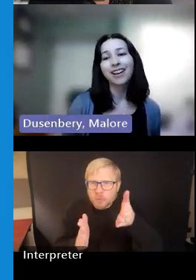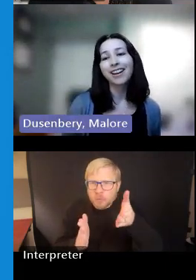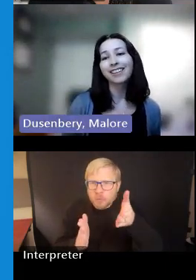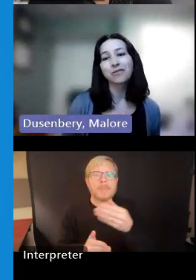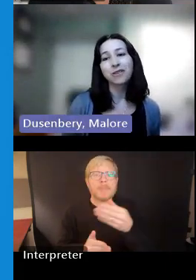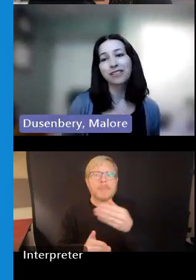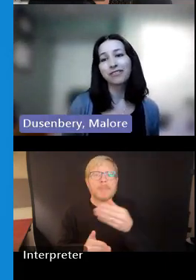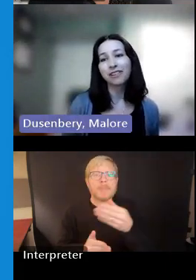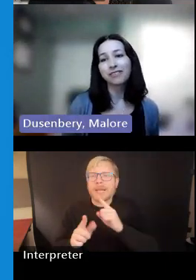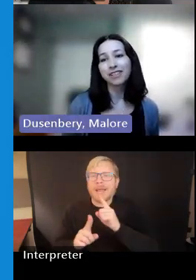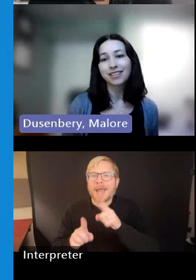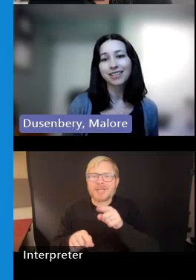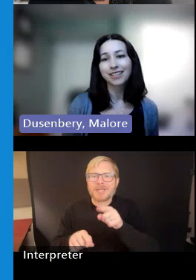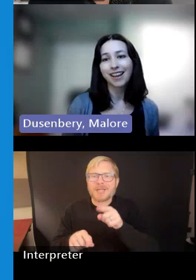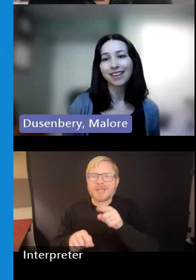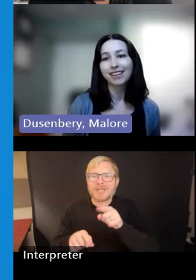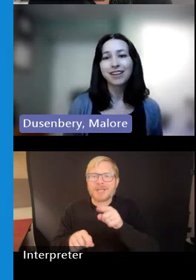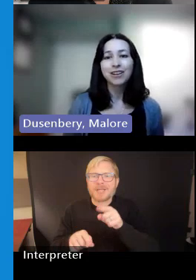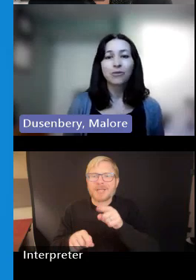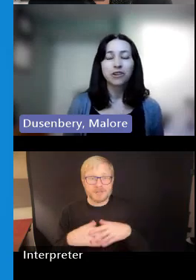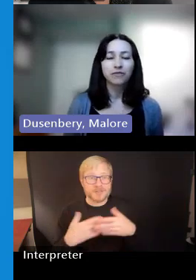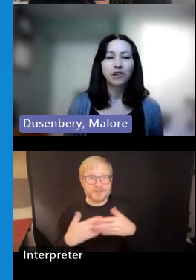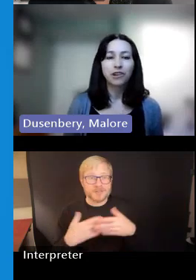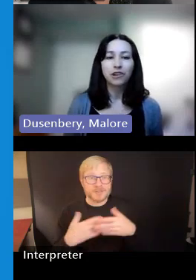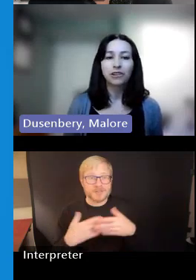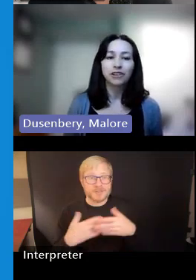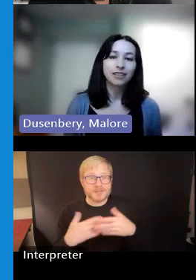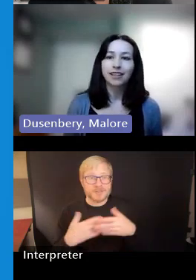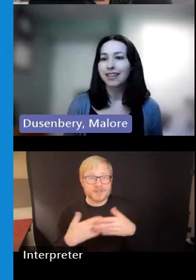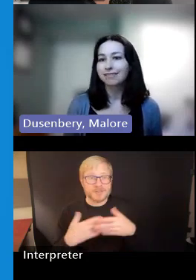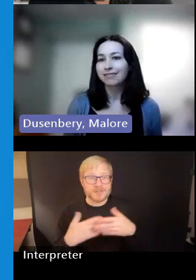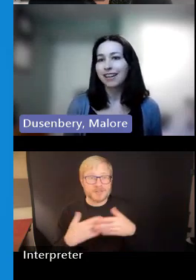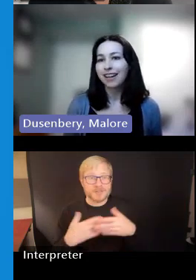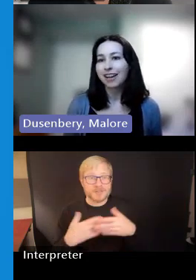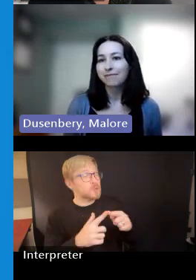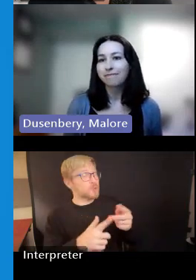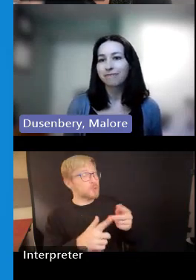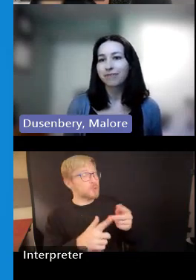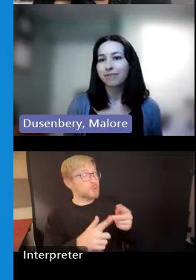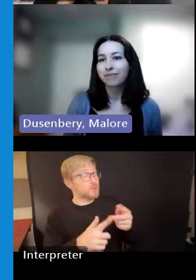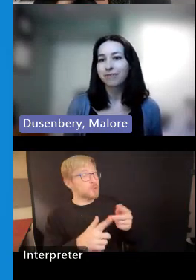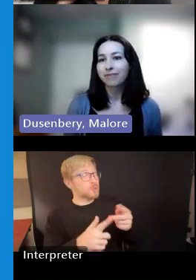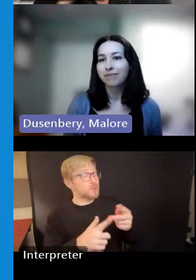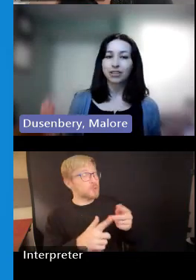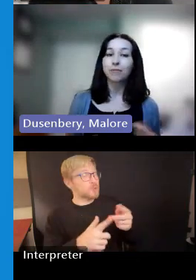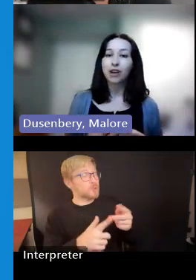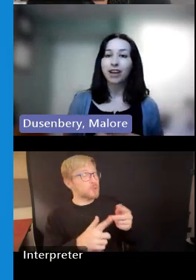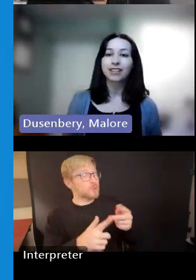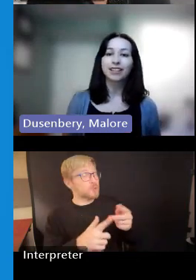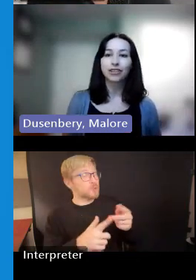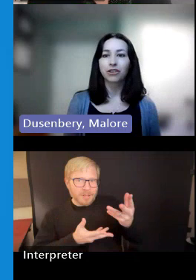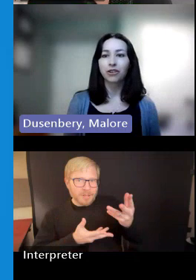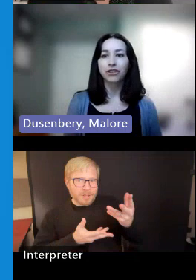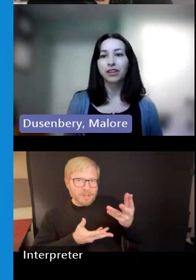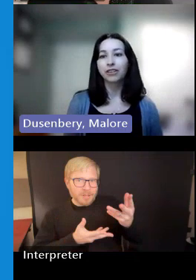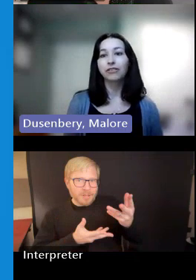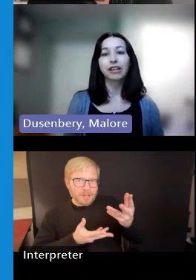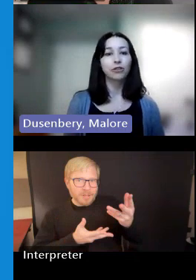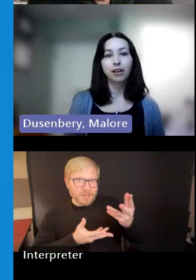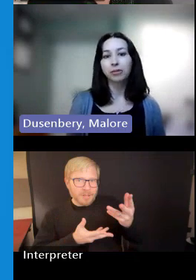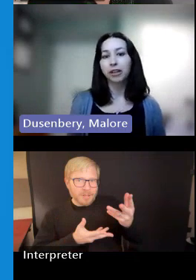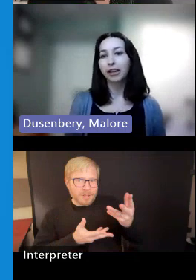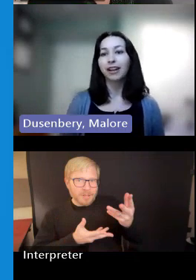and Claudia and Orchid, for all of these wonderful insights and just summarizing in general